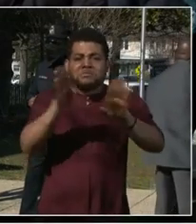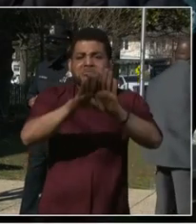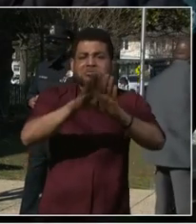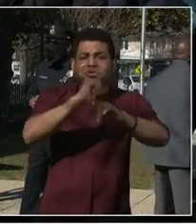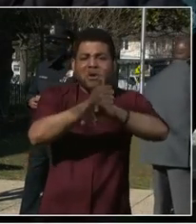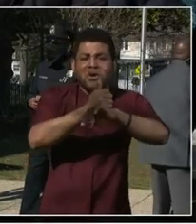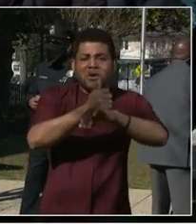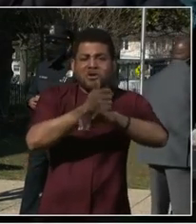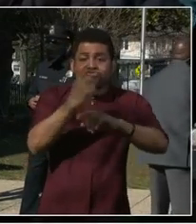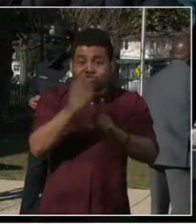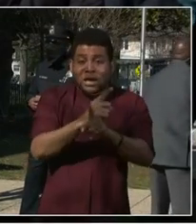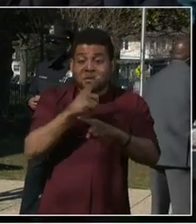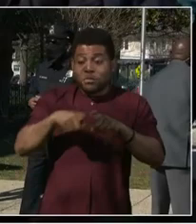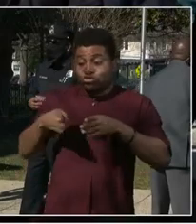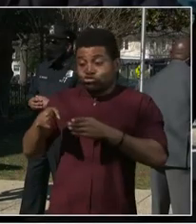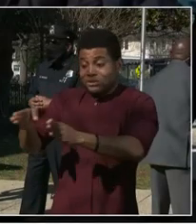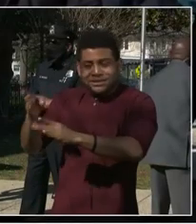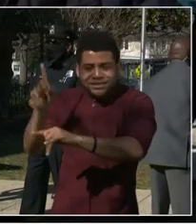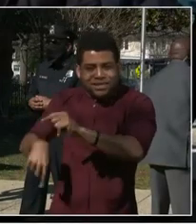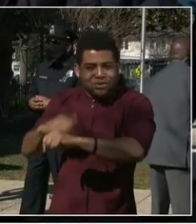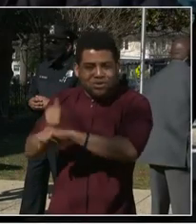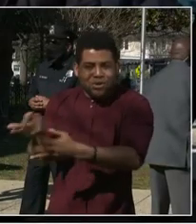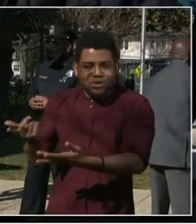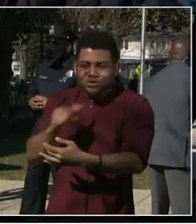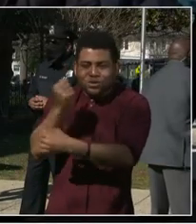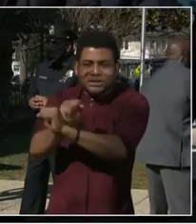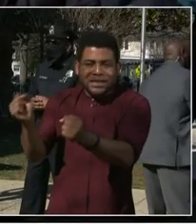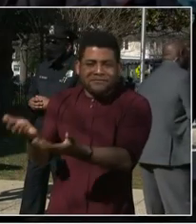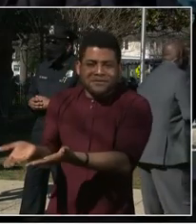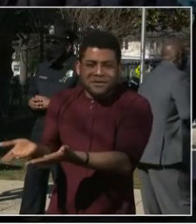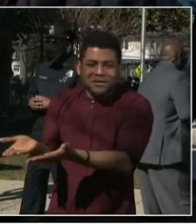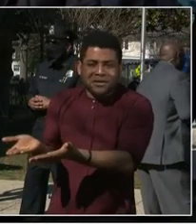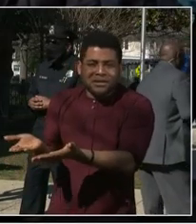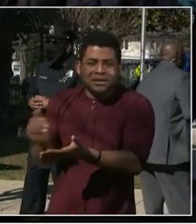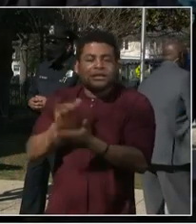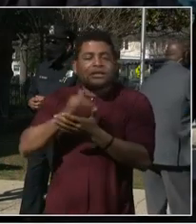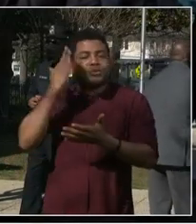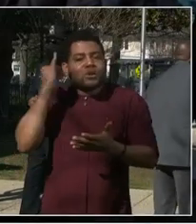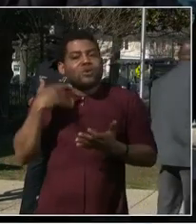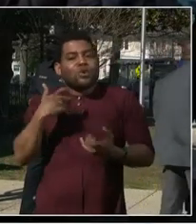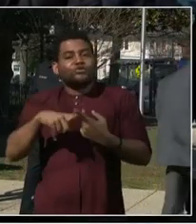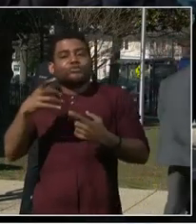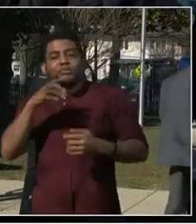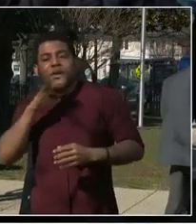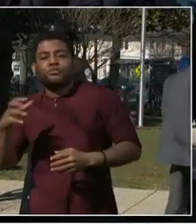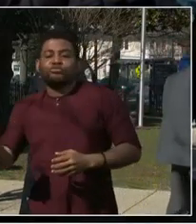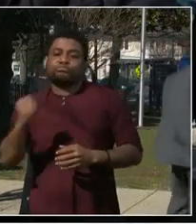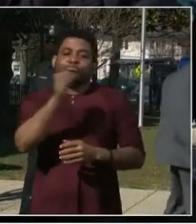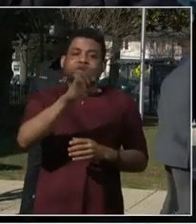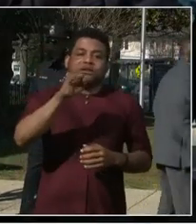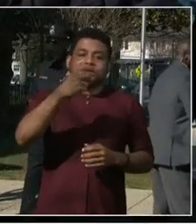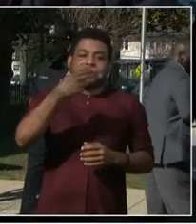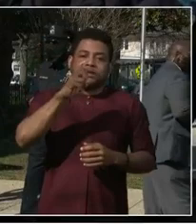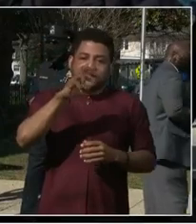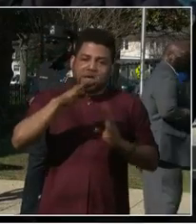unsafe. And so that's why we want to connect people with shelter and housing. Yes.